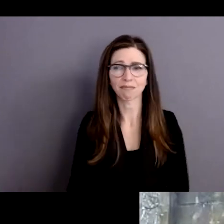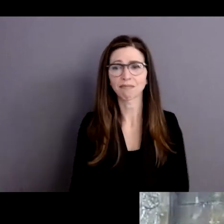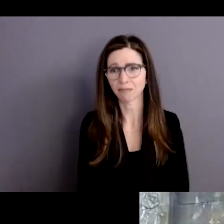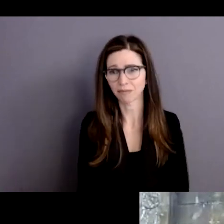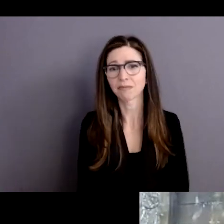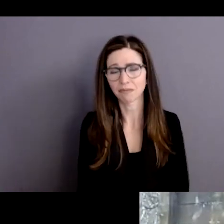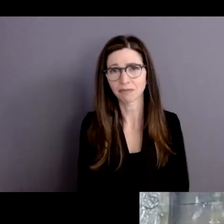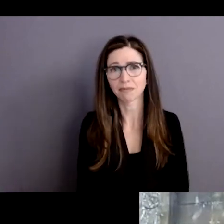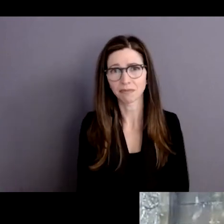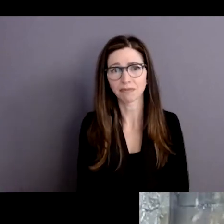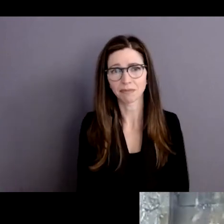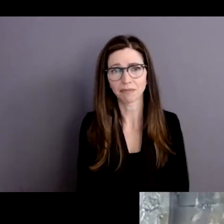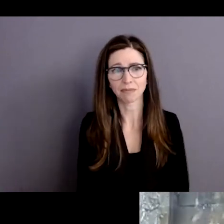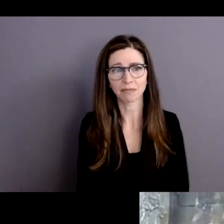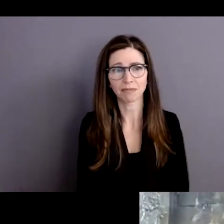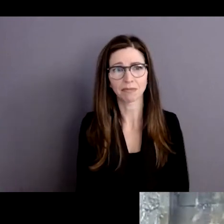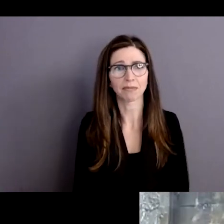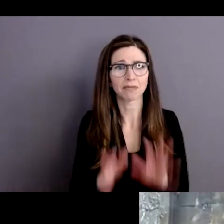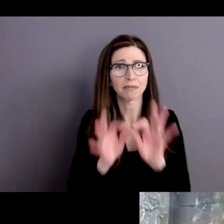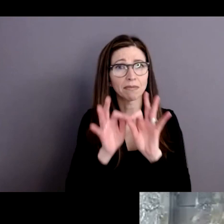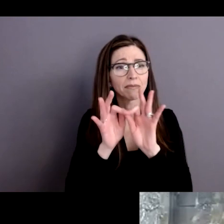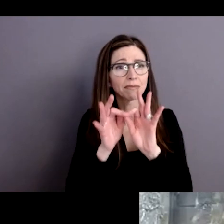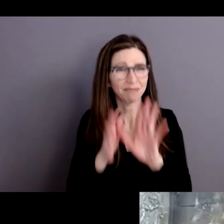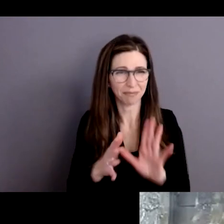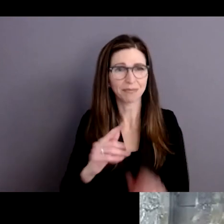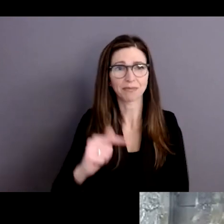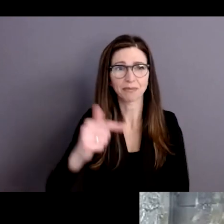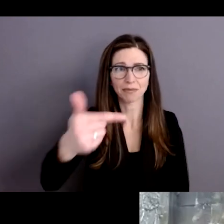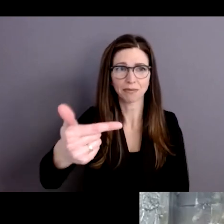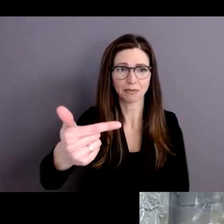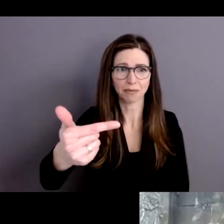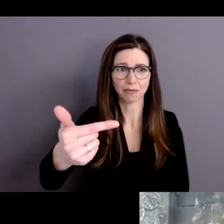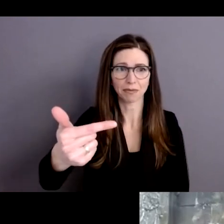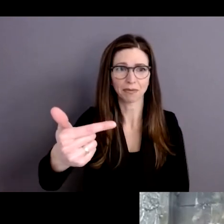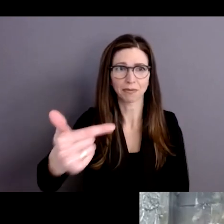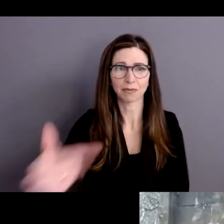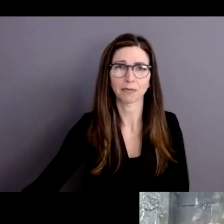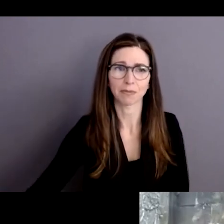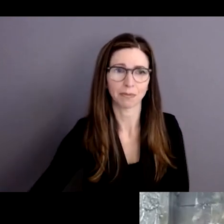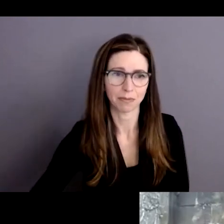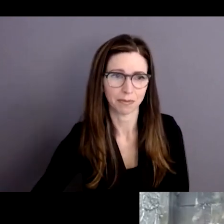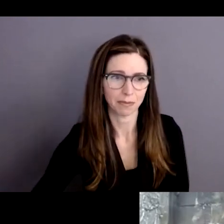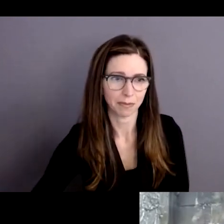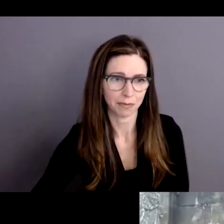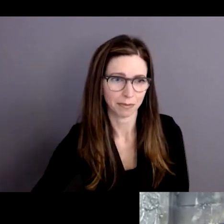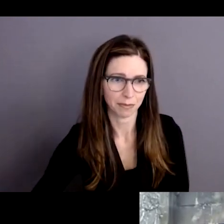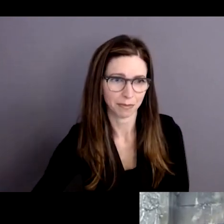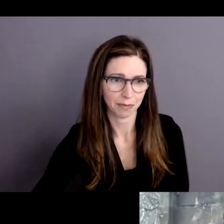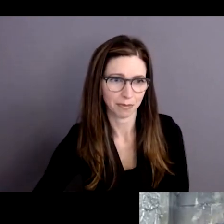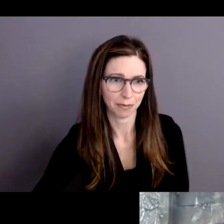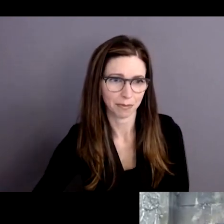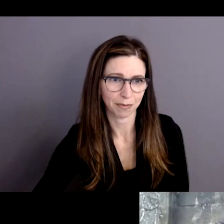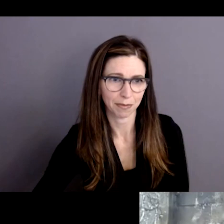Thank you so much, Jaz. That is, you bring us a very, very beautiful gift,